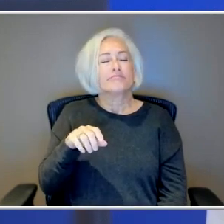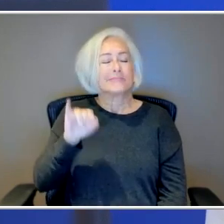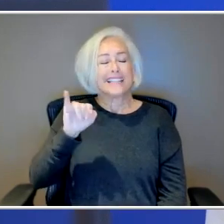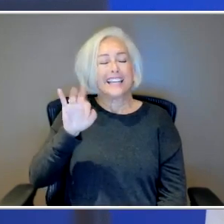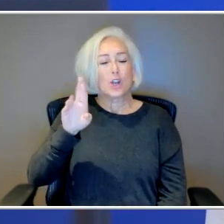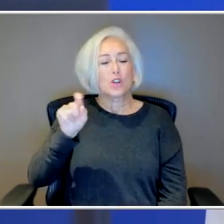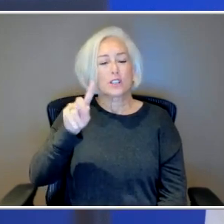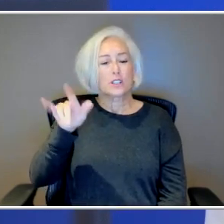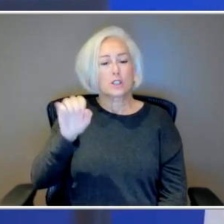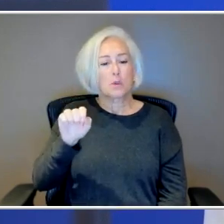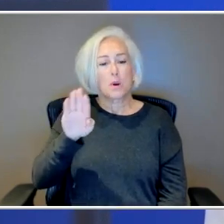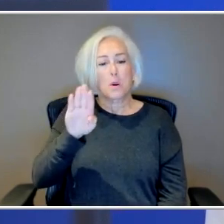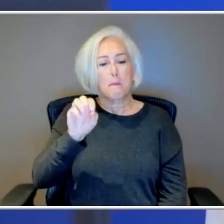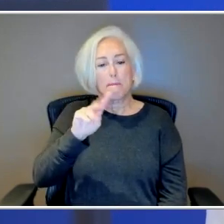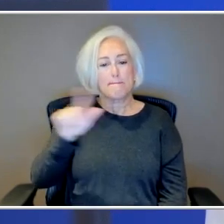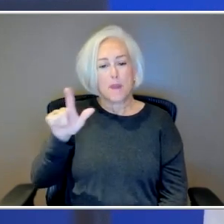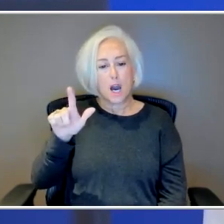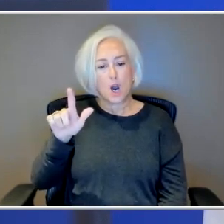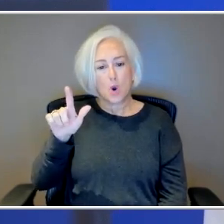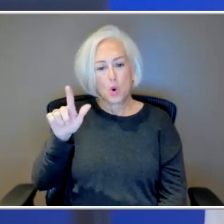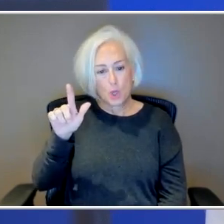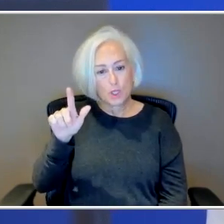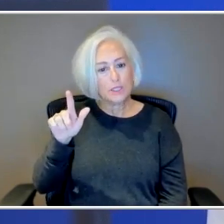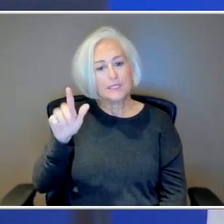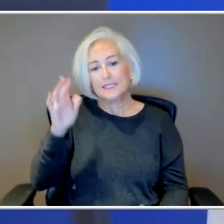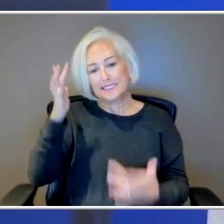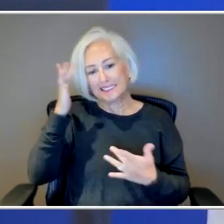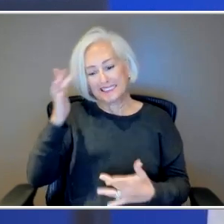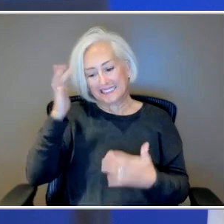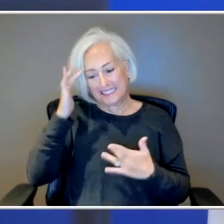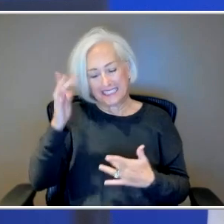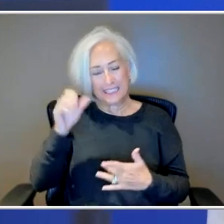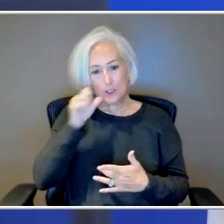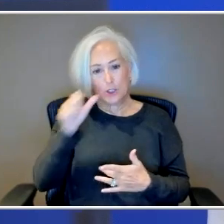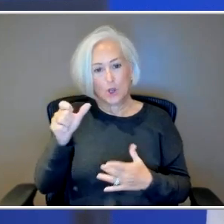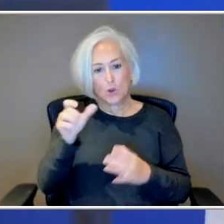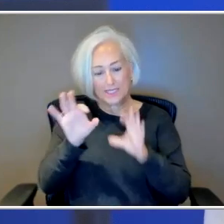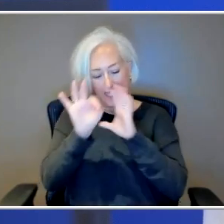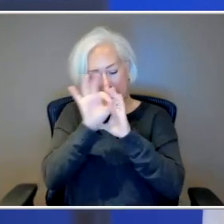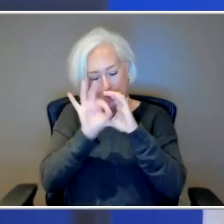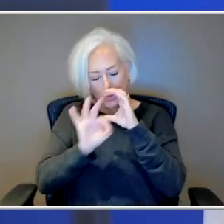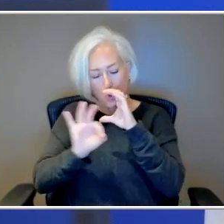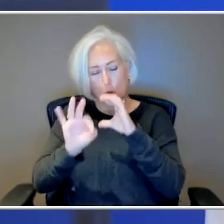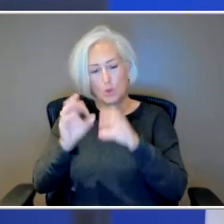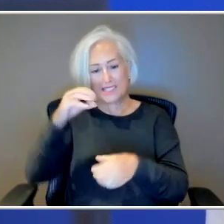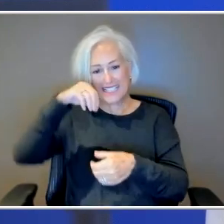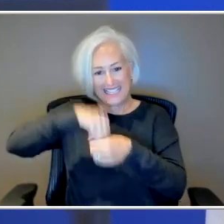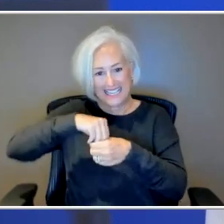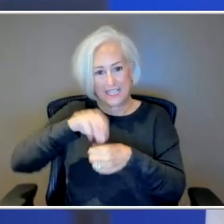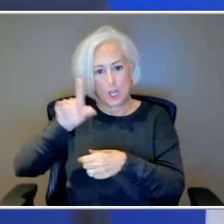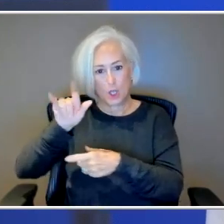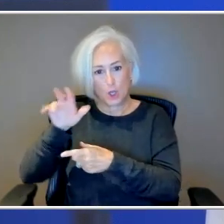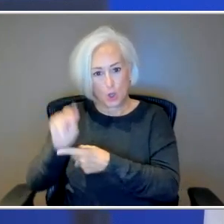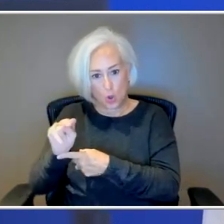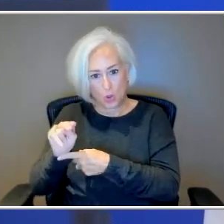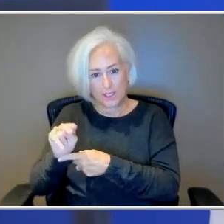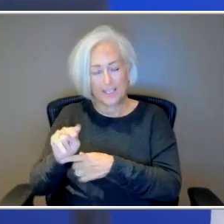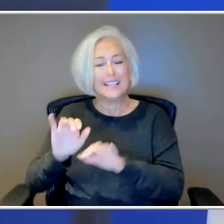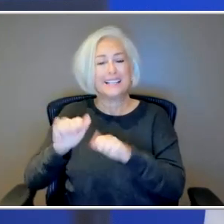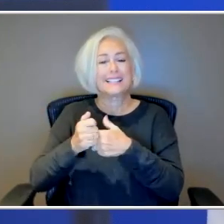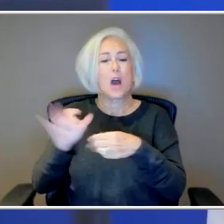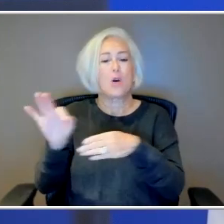don't see any ulcers or sores in the colon. It's just a functional disease, how the colon functions. Versus IBD, inflammatory bowel disease, when you